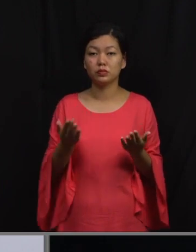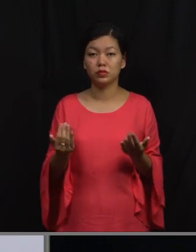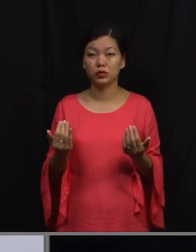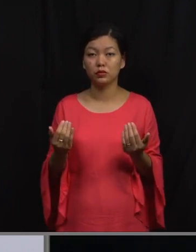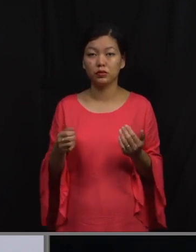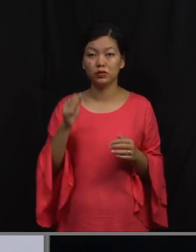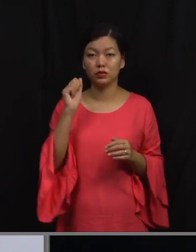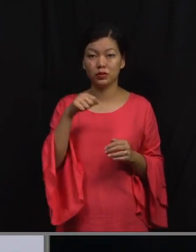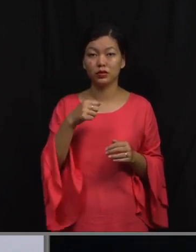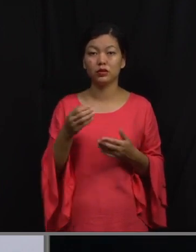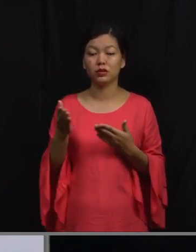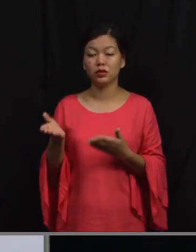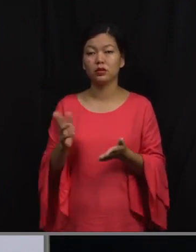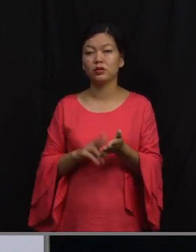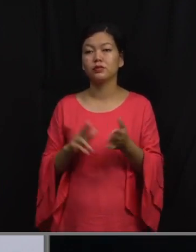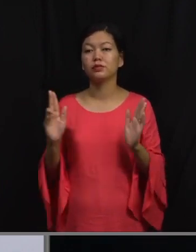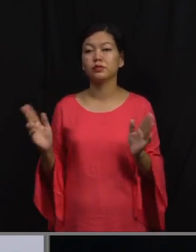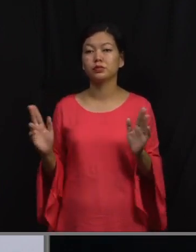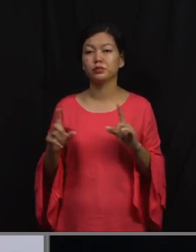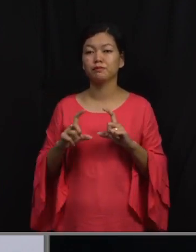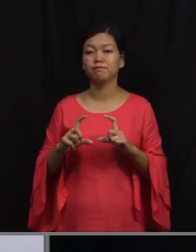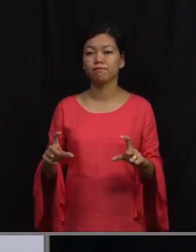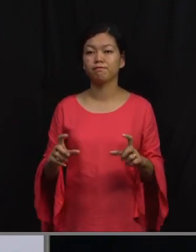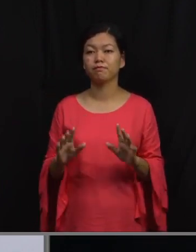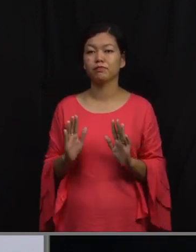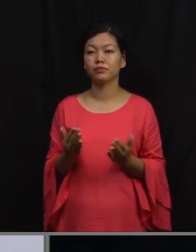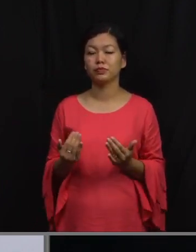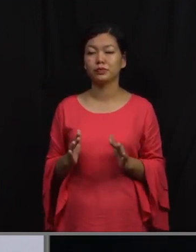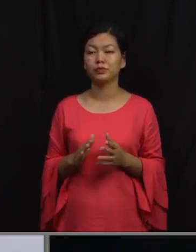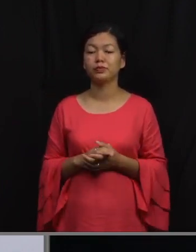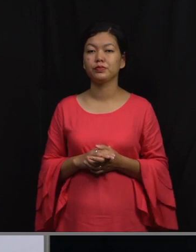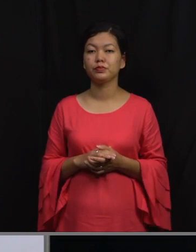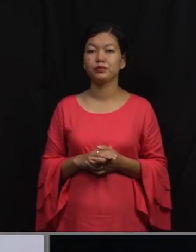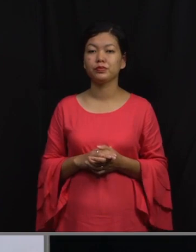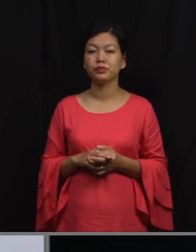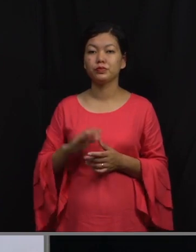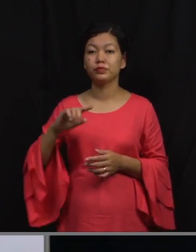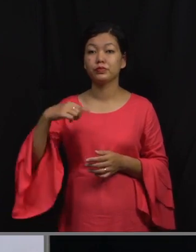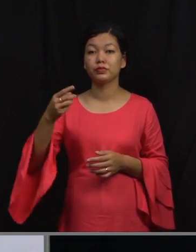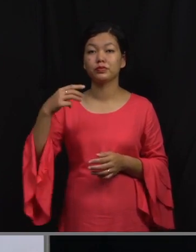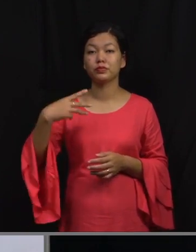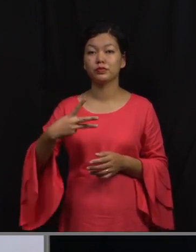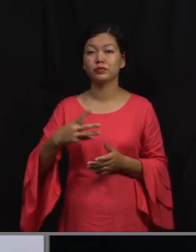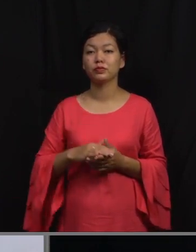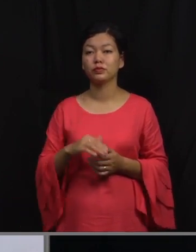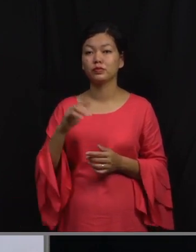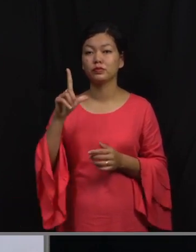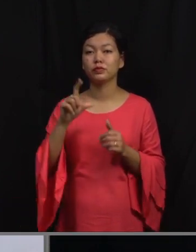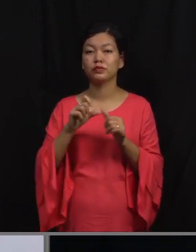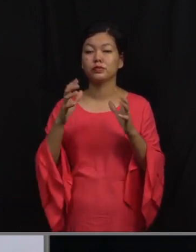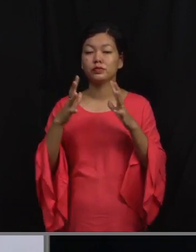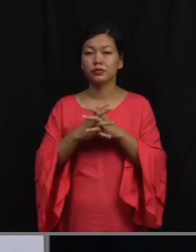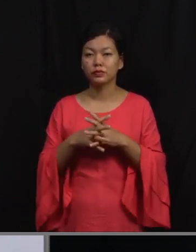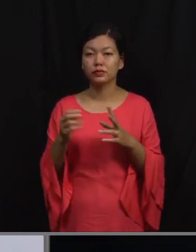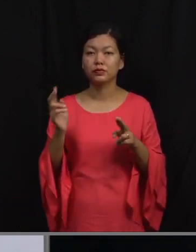that nature, or control that natural phenomena. And next, the third, the law of physics.